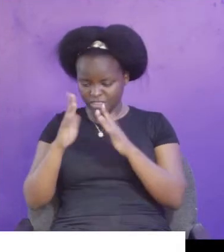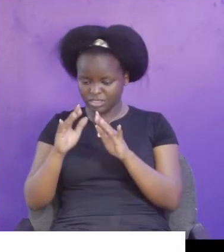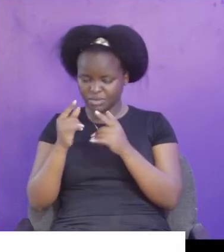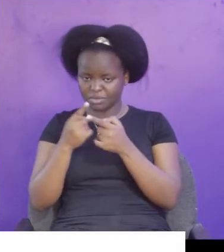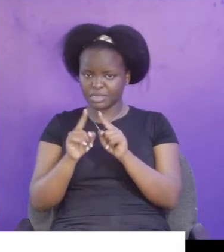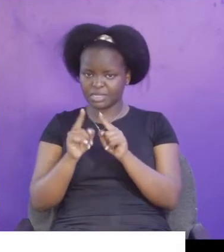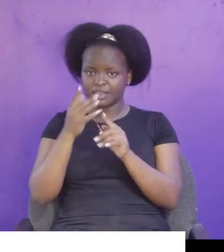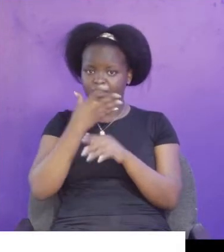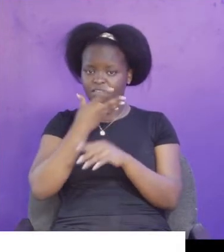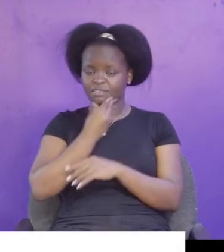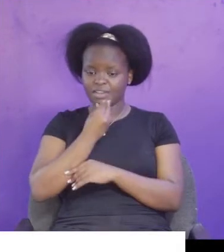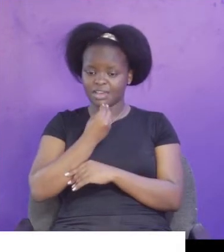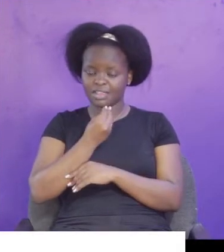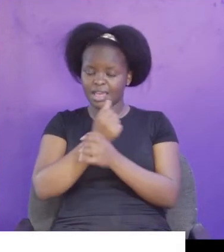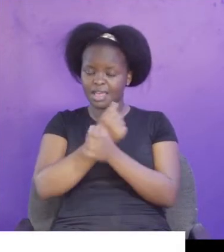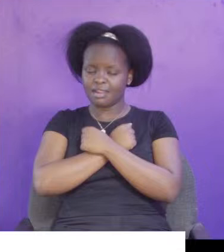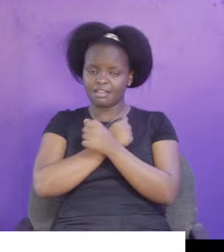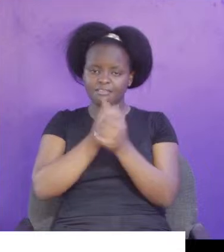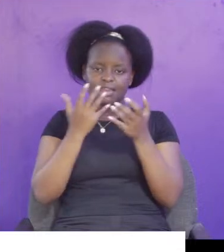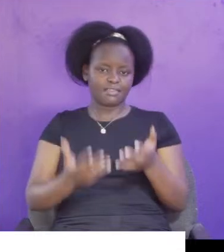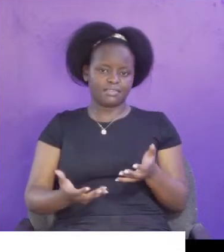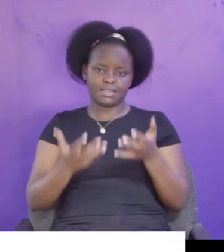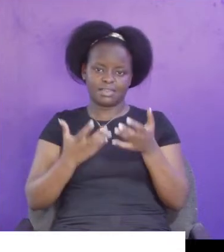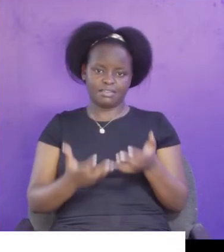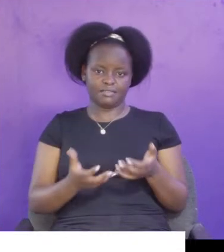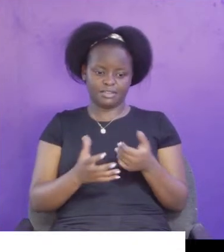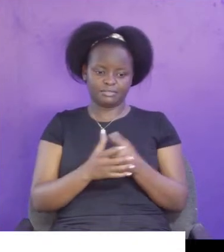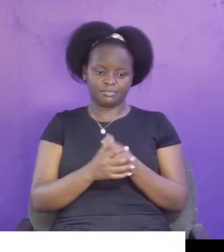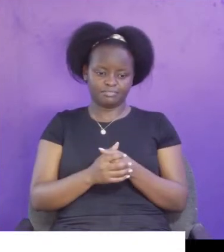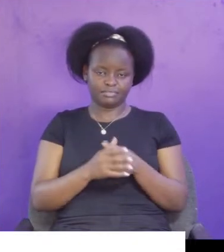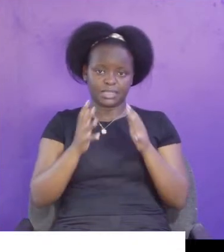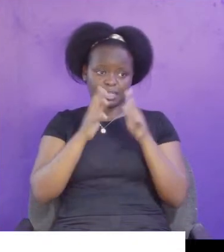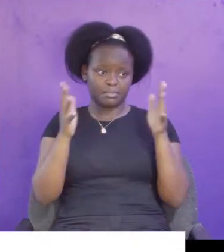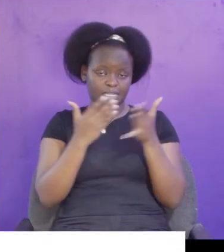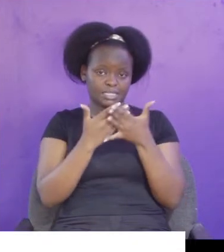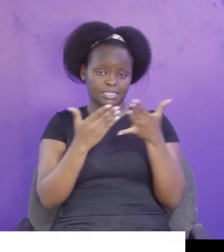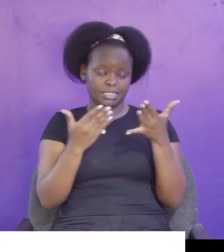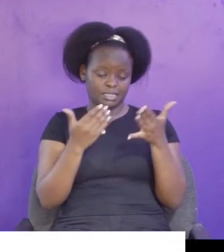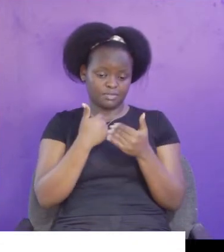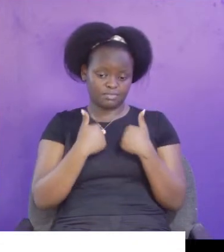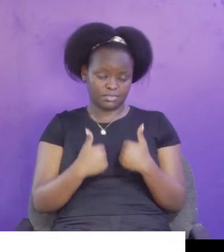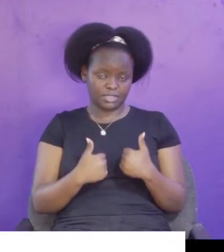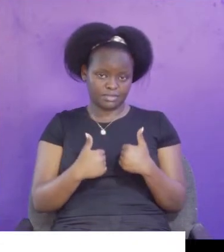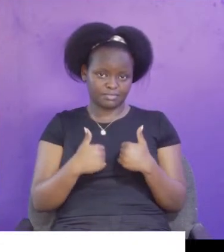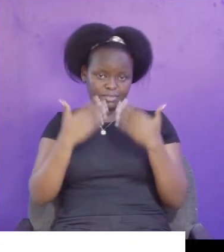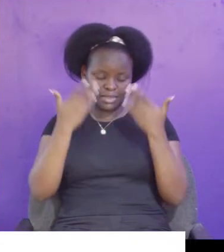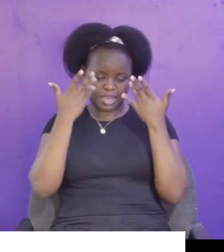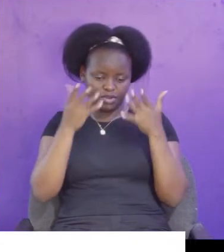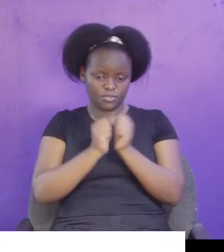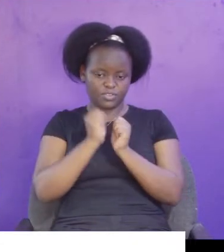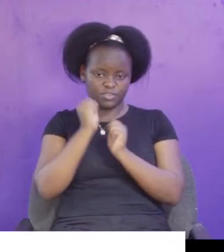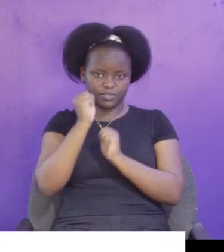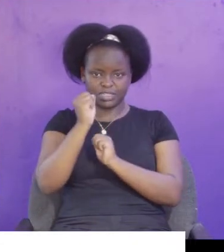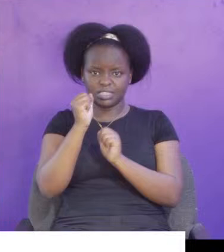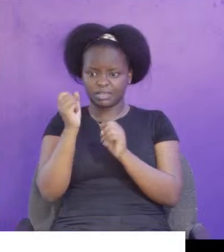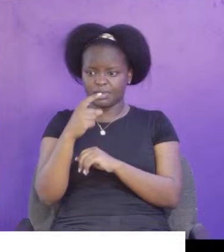fiber of my being. The biggest part of me died on the 15th of October,